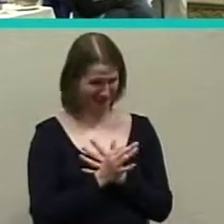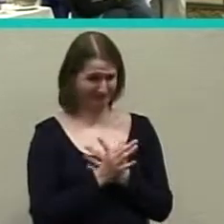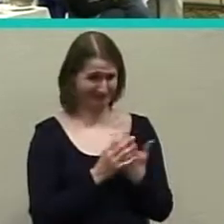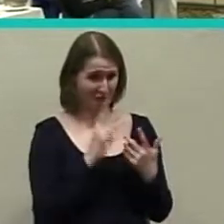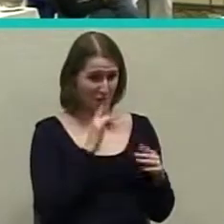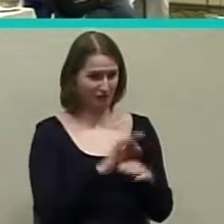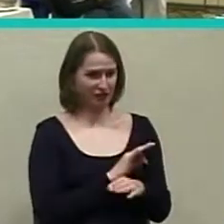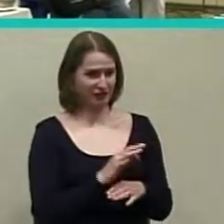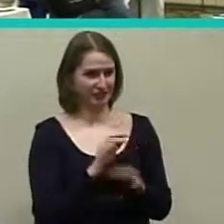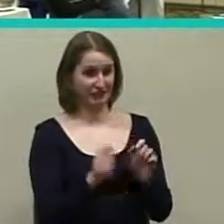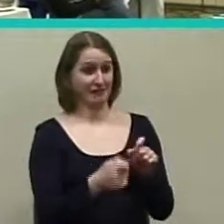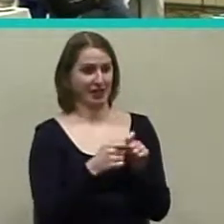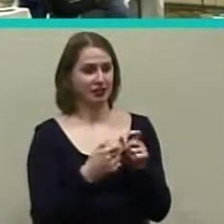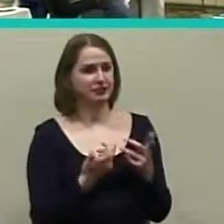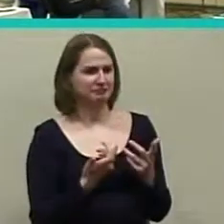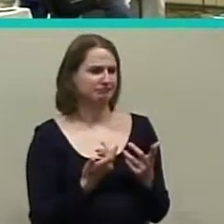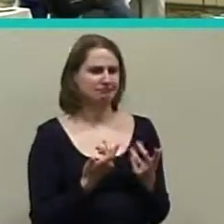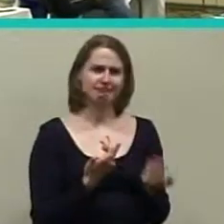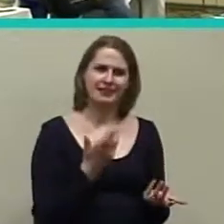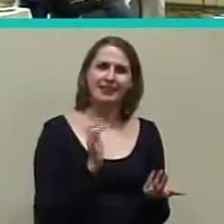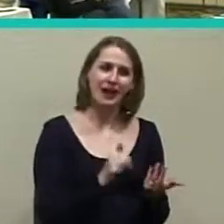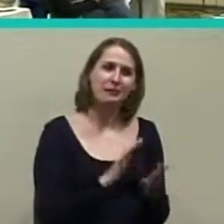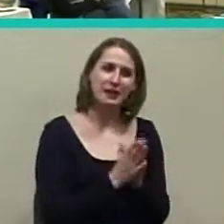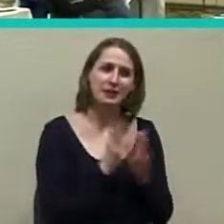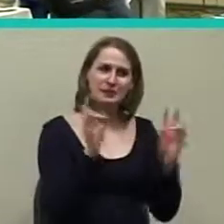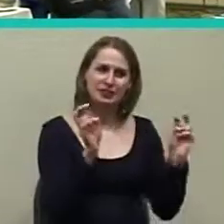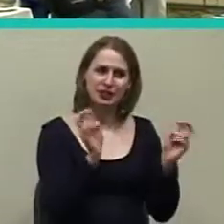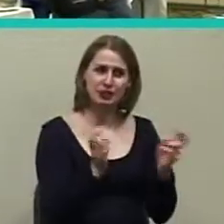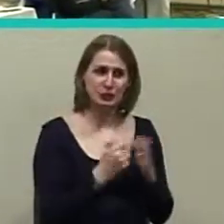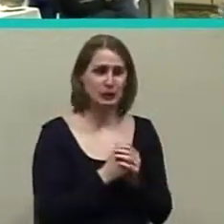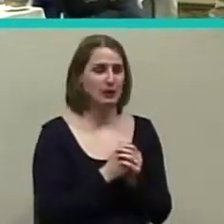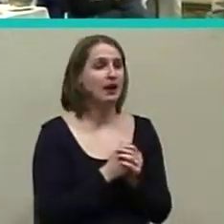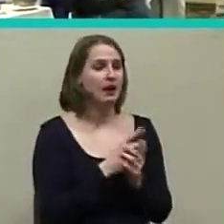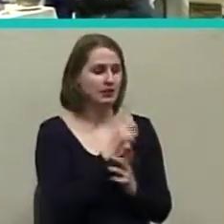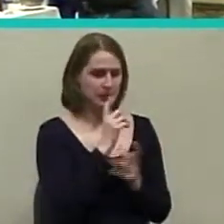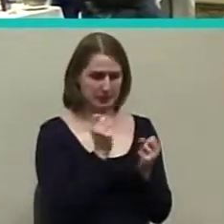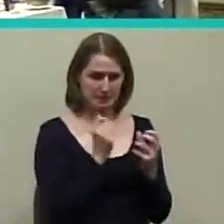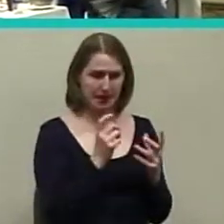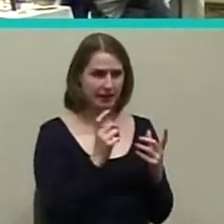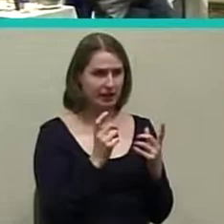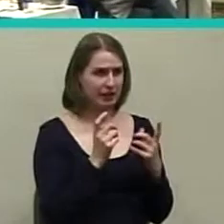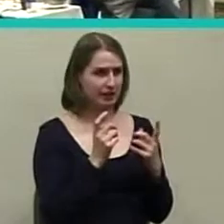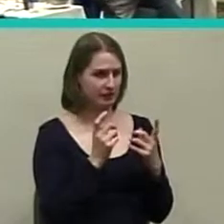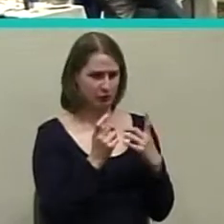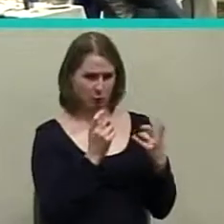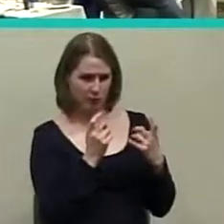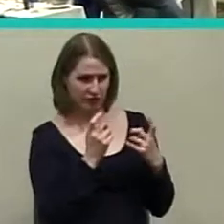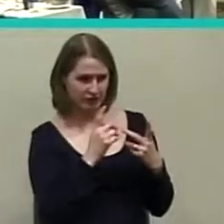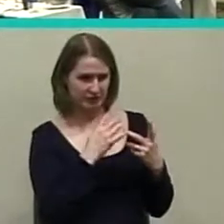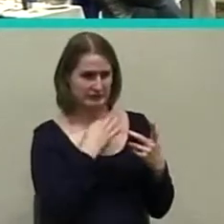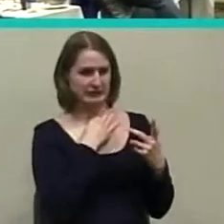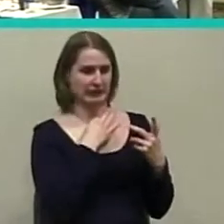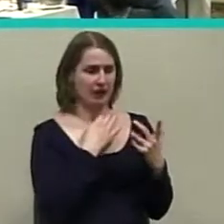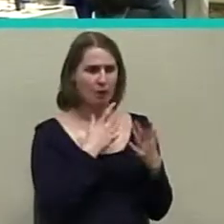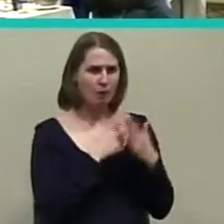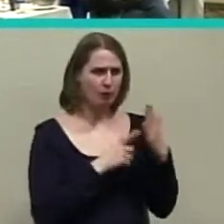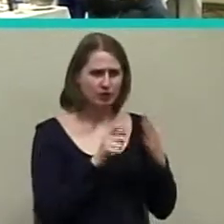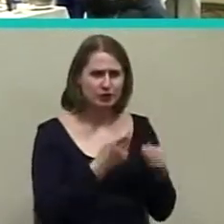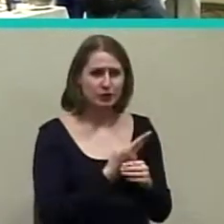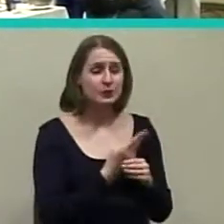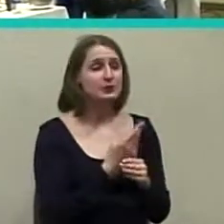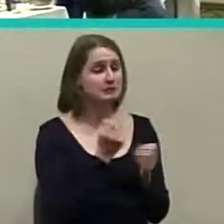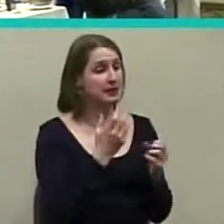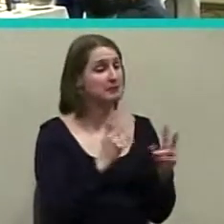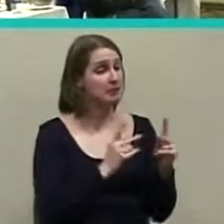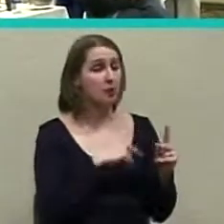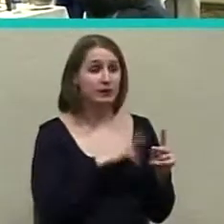Well, that becomes an issue. There are many questions about what we should use if you a lot of people, I think we talked